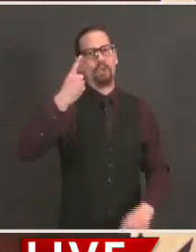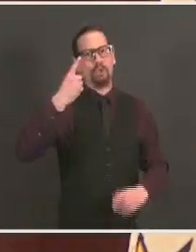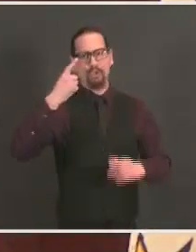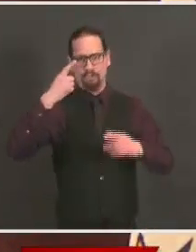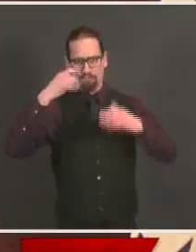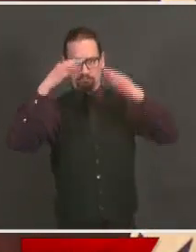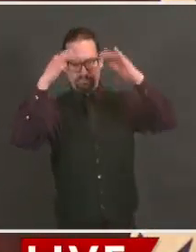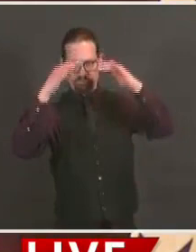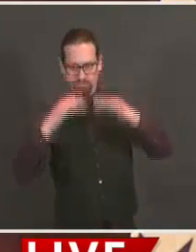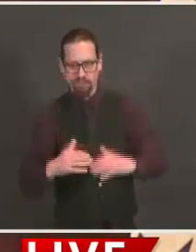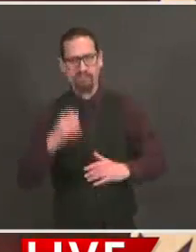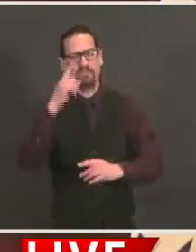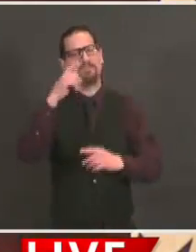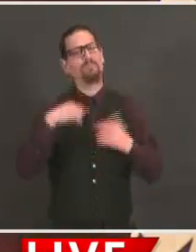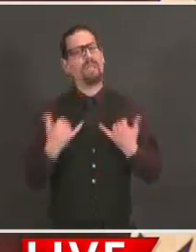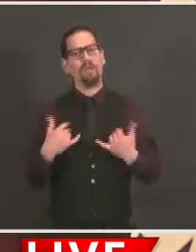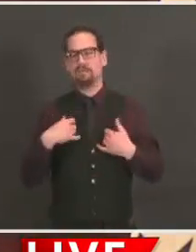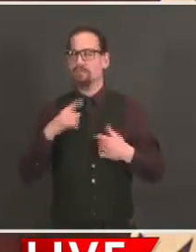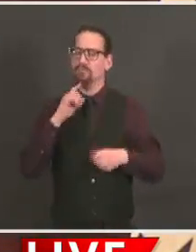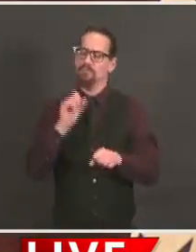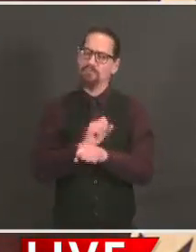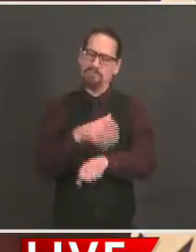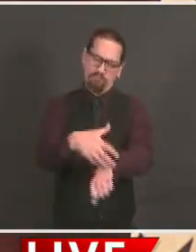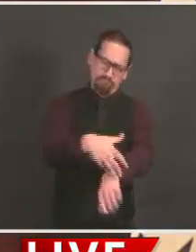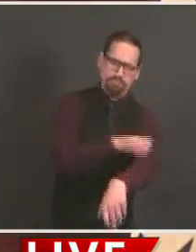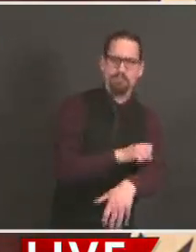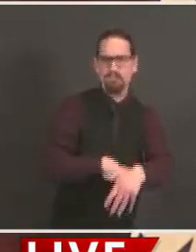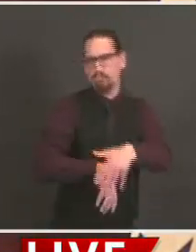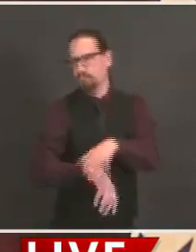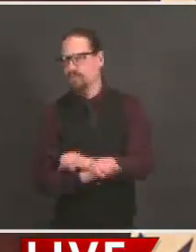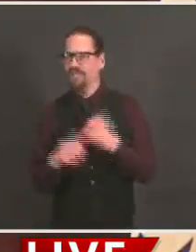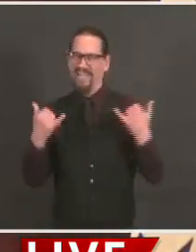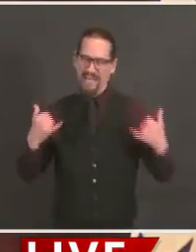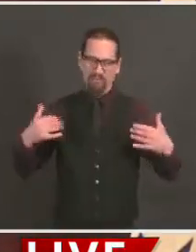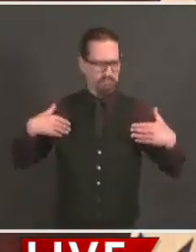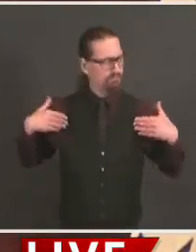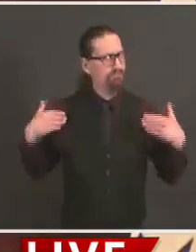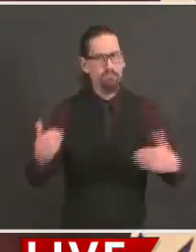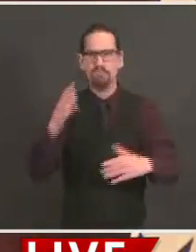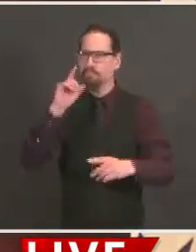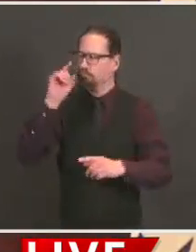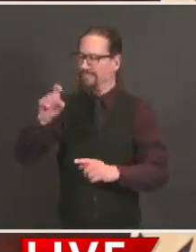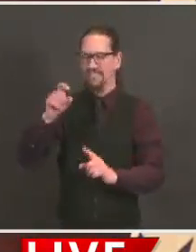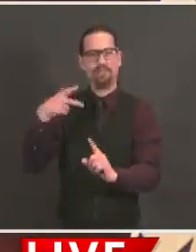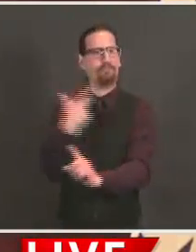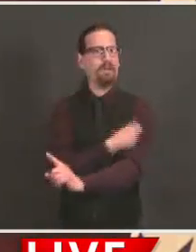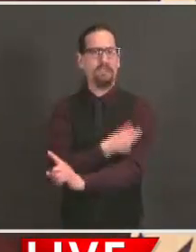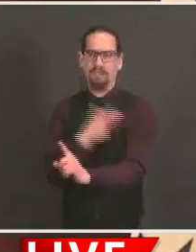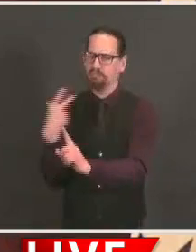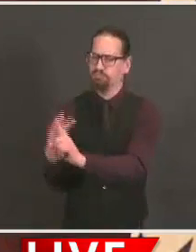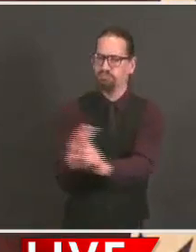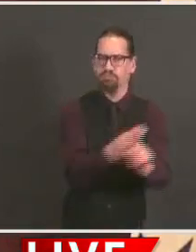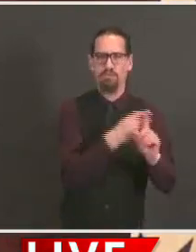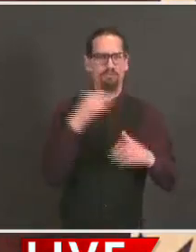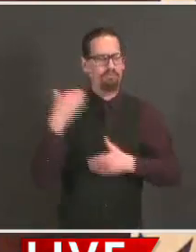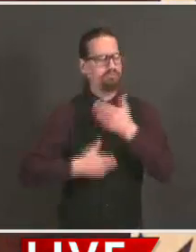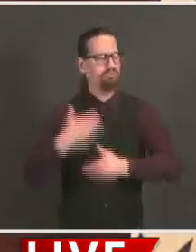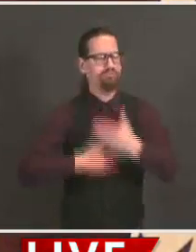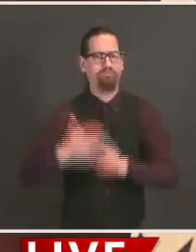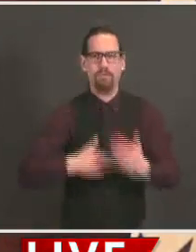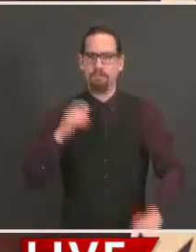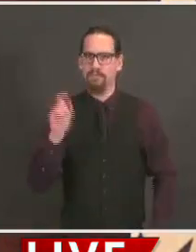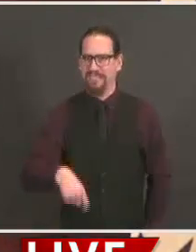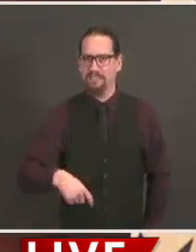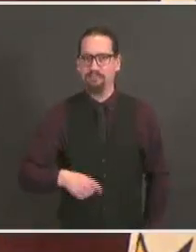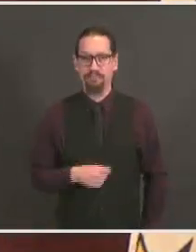One example of how we are being agile and continually looking to see how we can improve is that